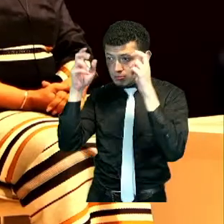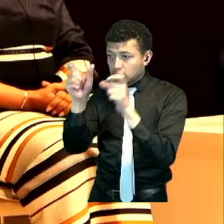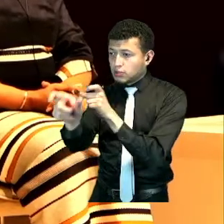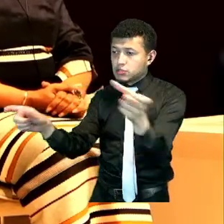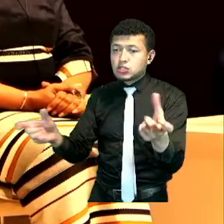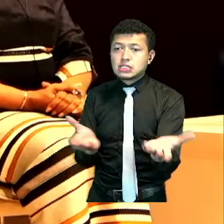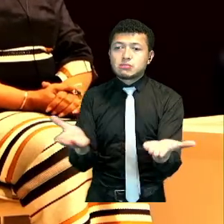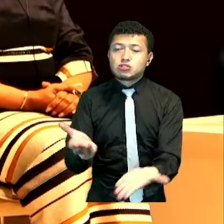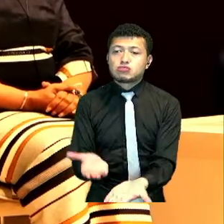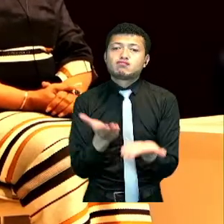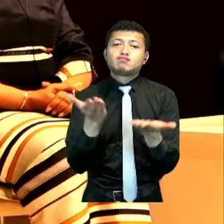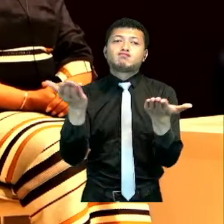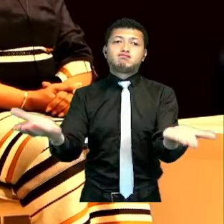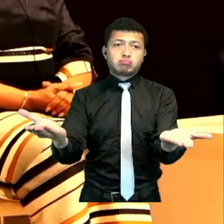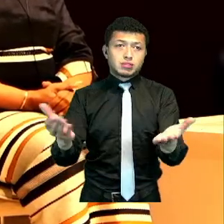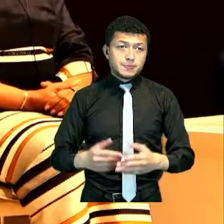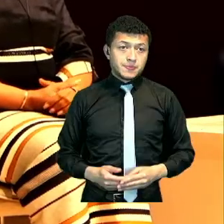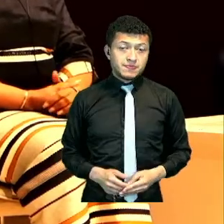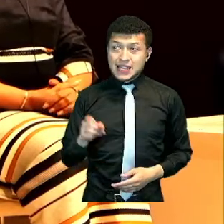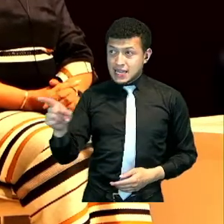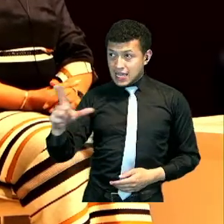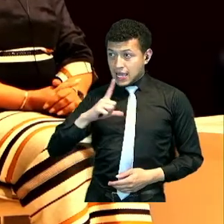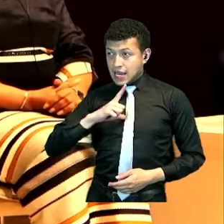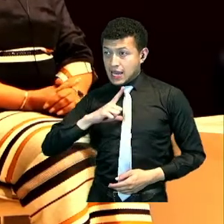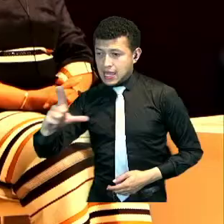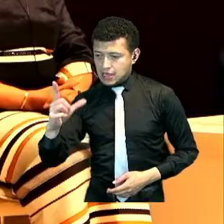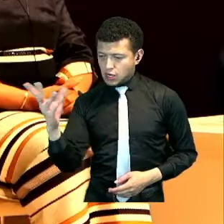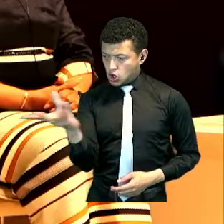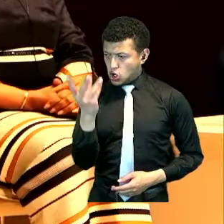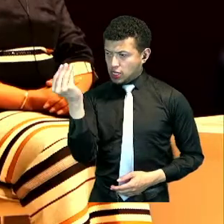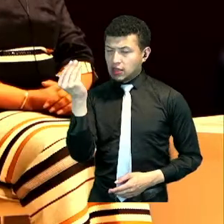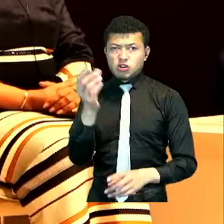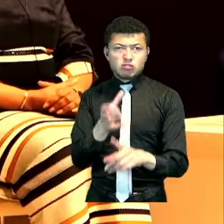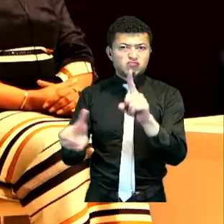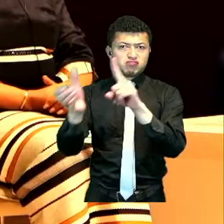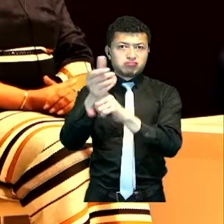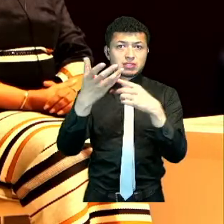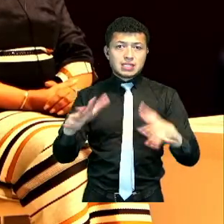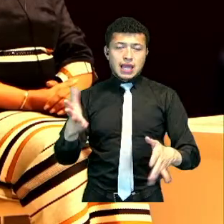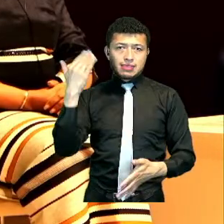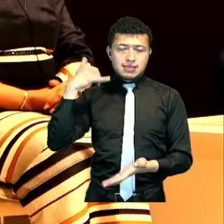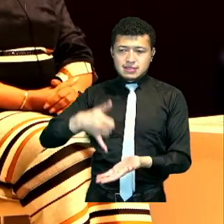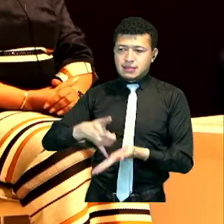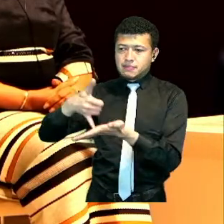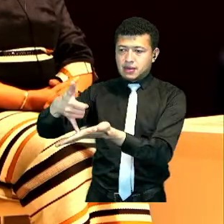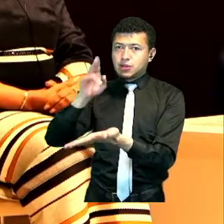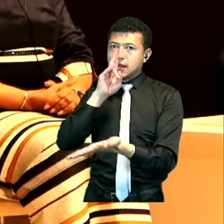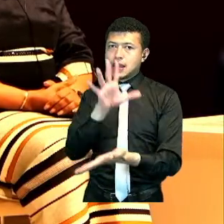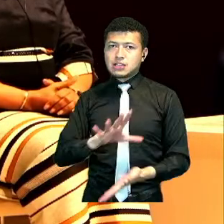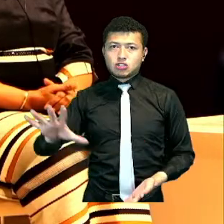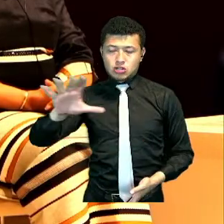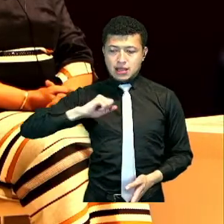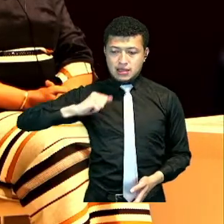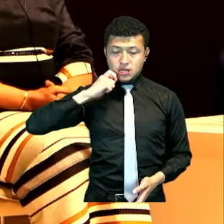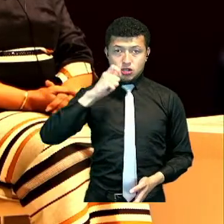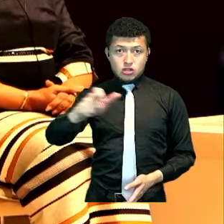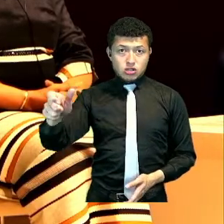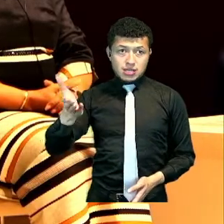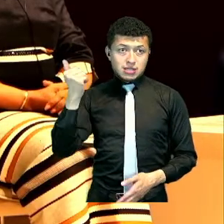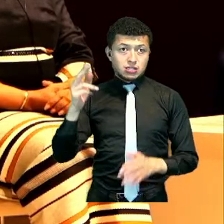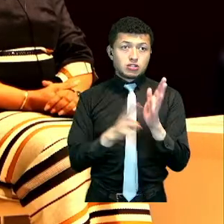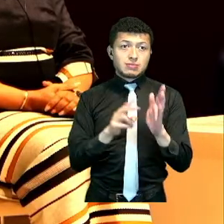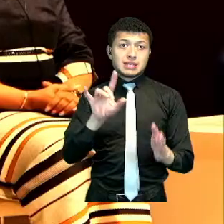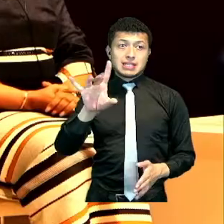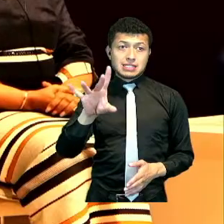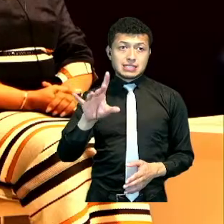knowledge at service of others. As a result of her collective leadership, She got the National Prize of Human Rights in 2015